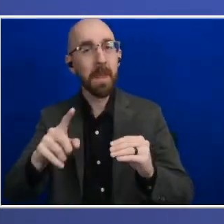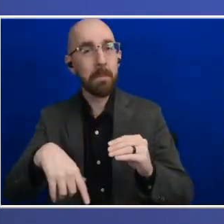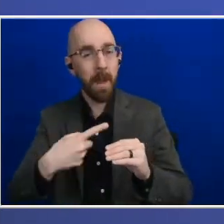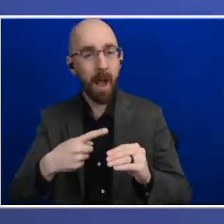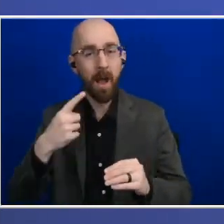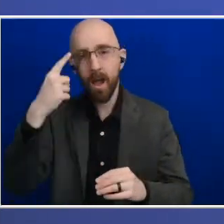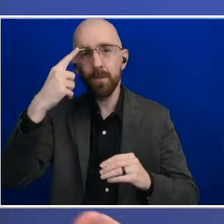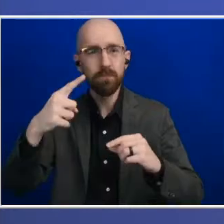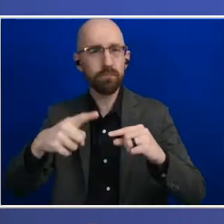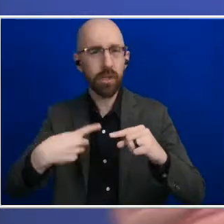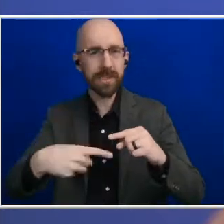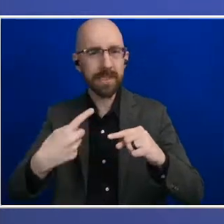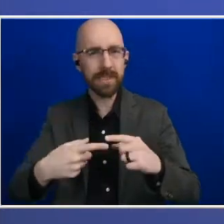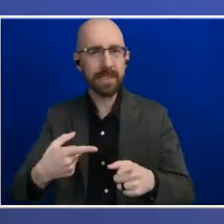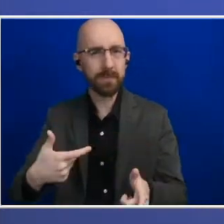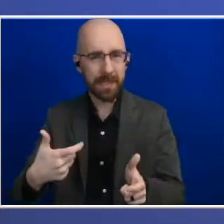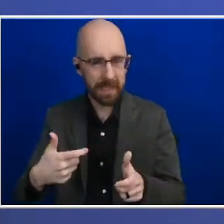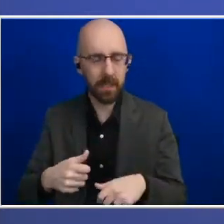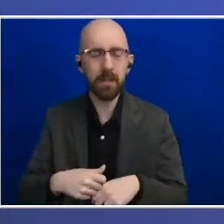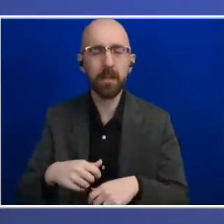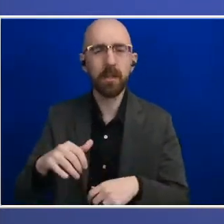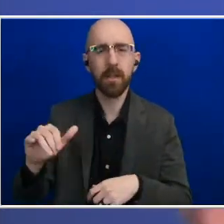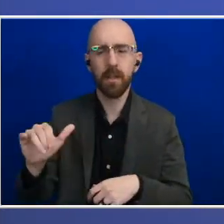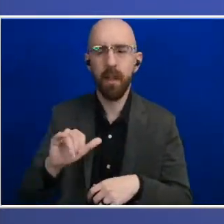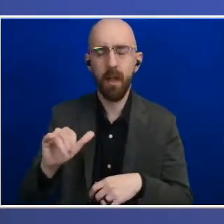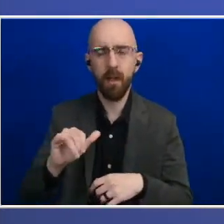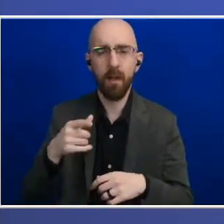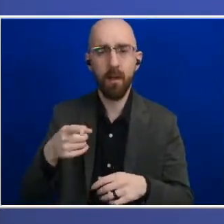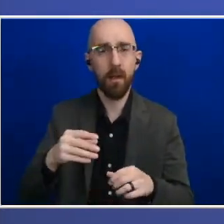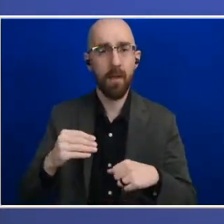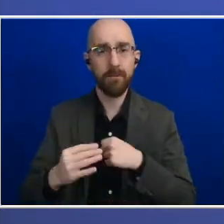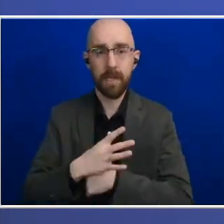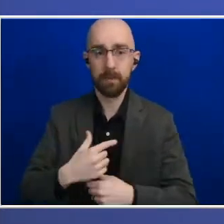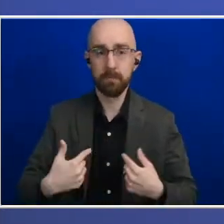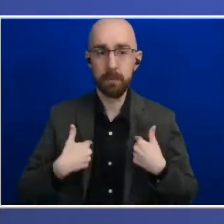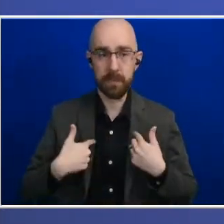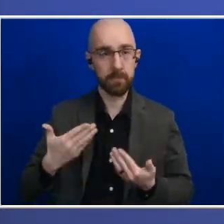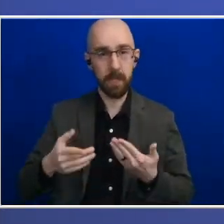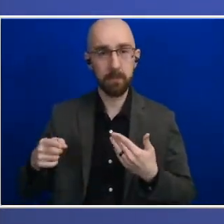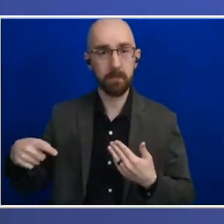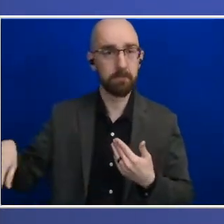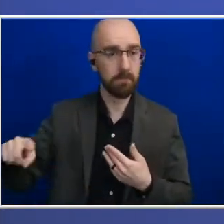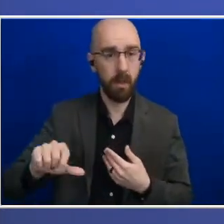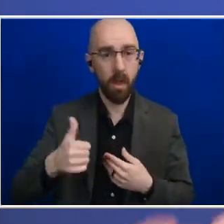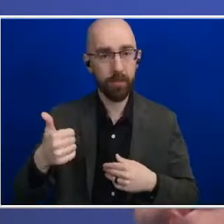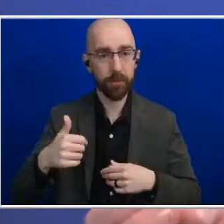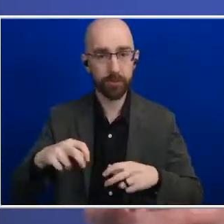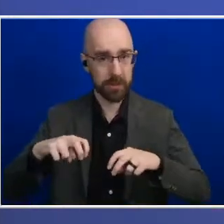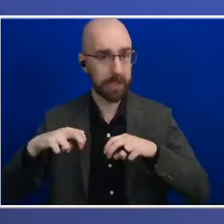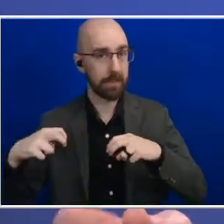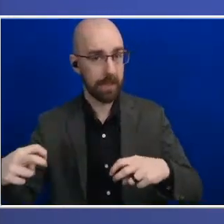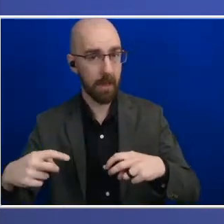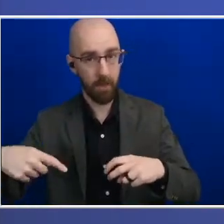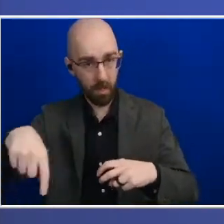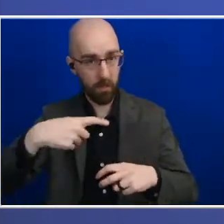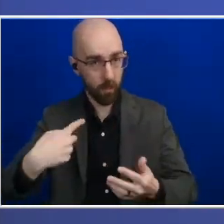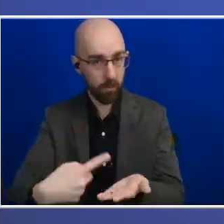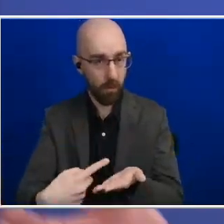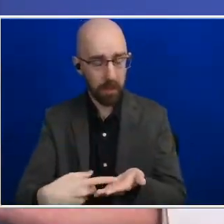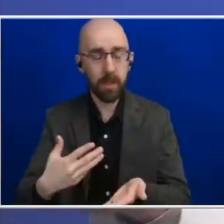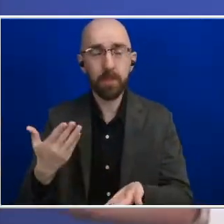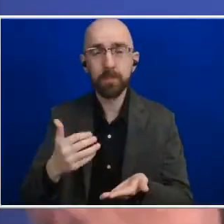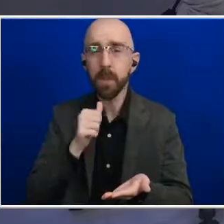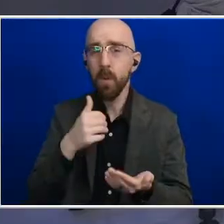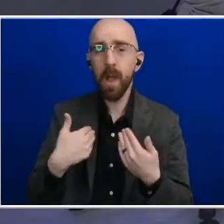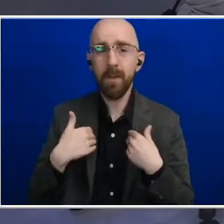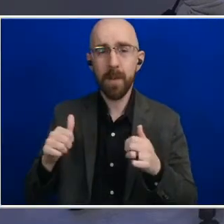So as it's affected me and maybe others at the table, you don't really have the ability. He implicated us, right?